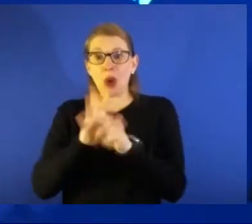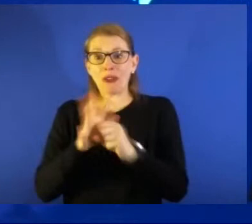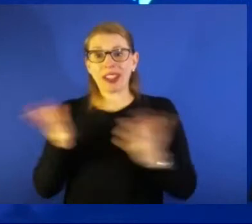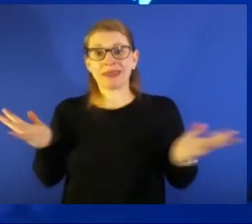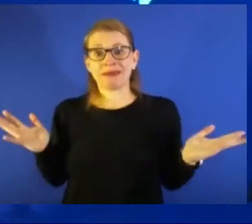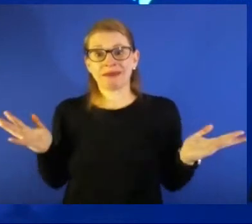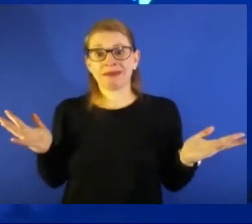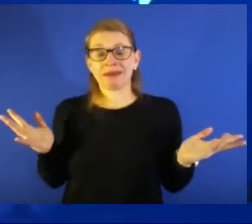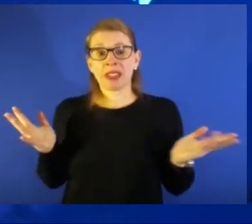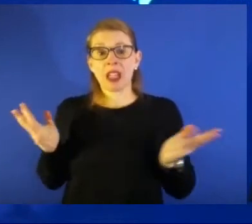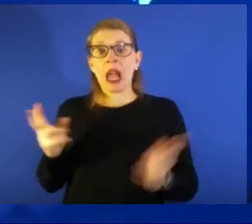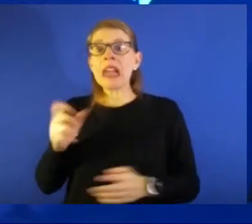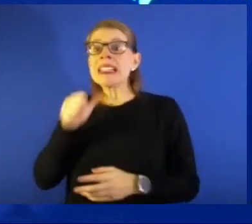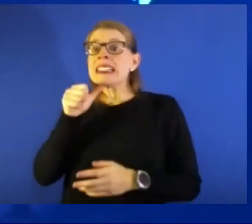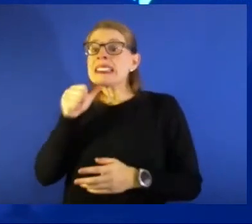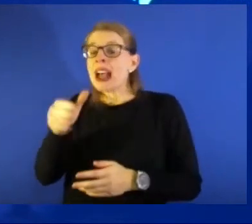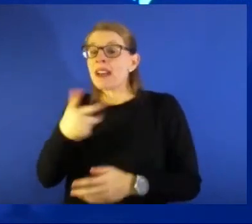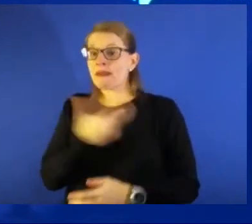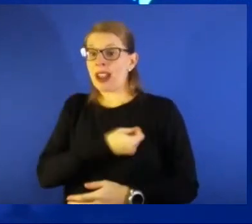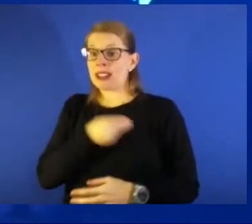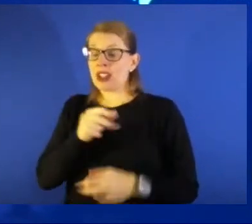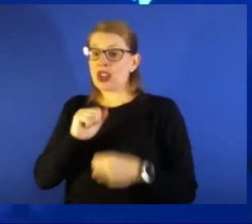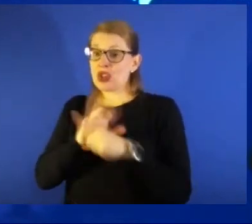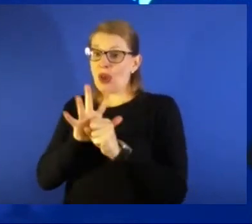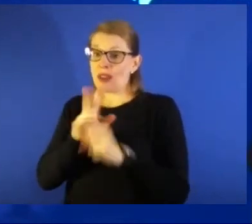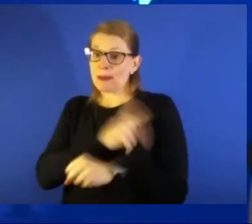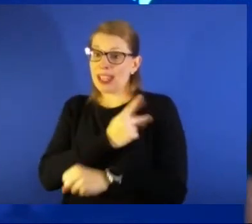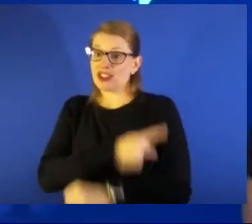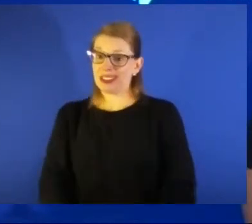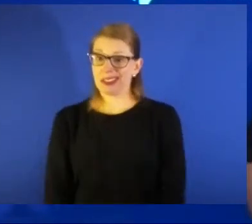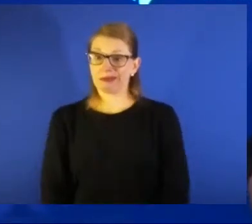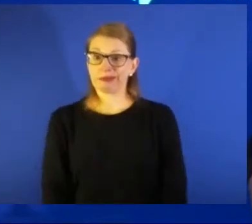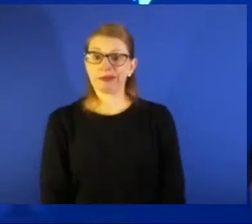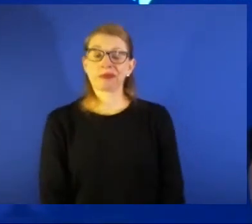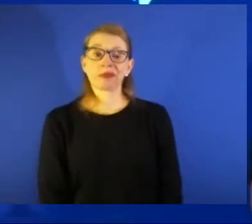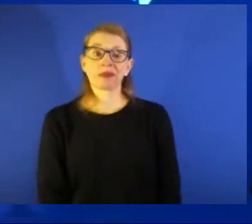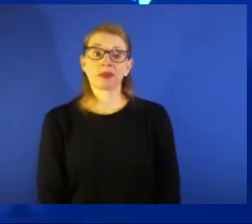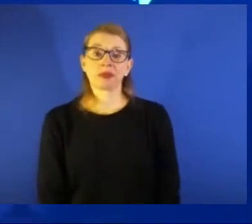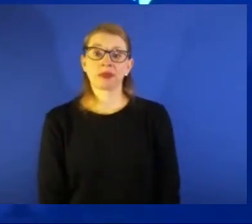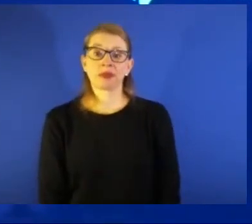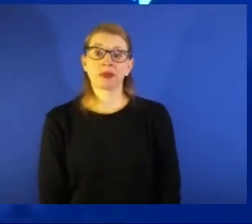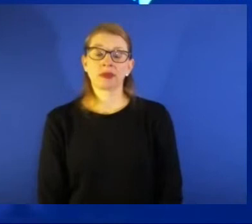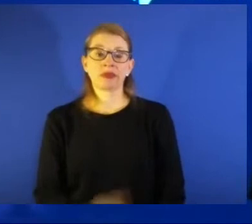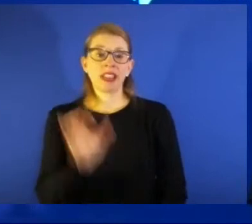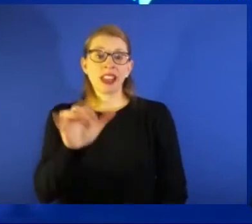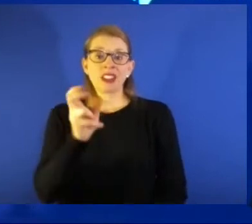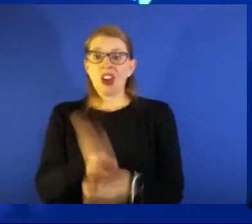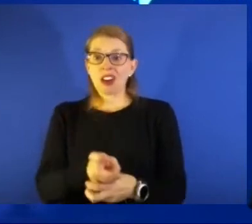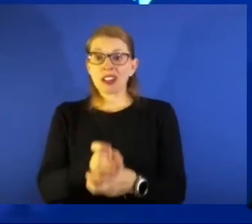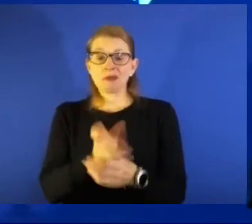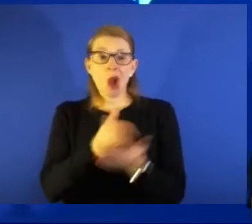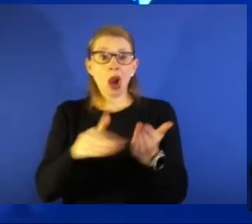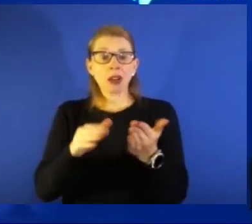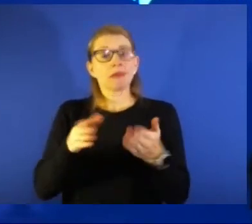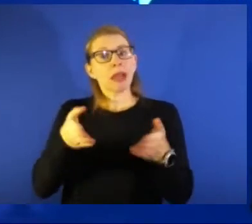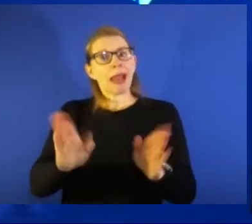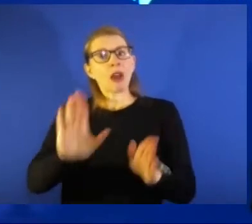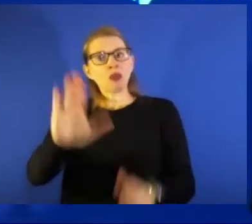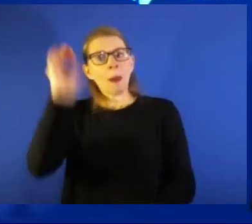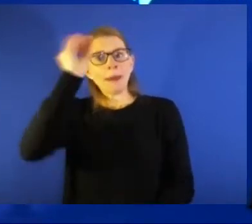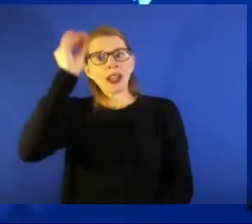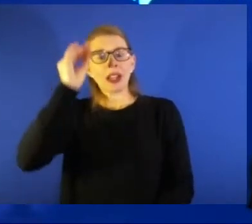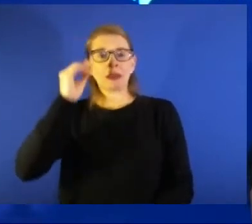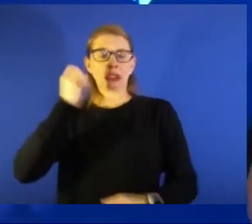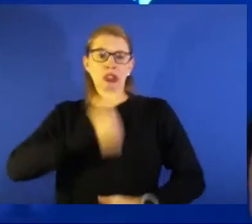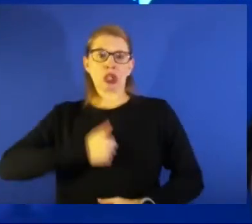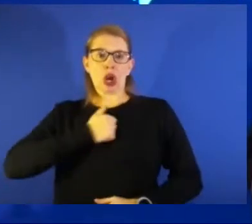Unvaccinated COVID patients. Unvaccinated COVID patients. And that's the hardest part, is you're allowed your opinion, and I'm sorry that the world might feel